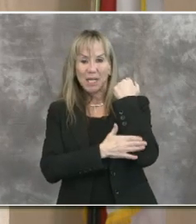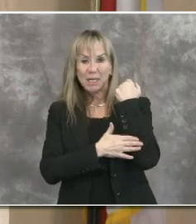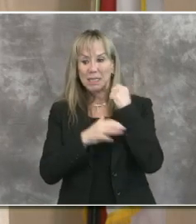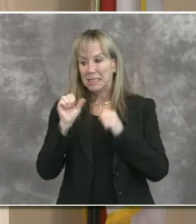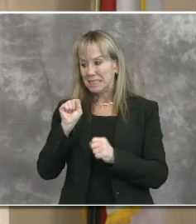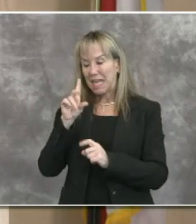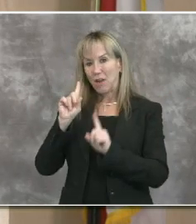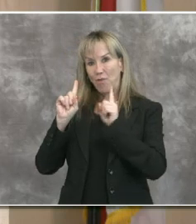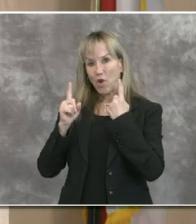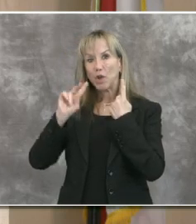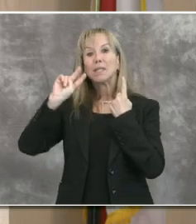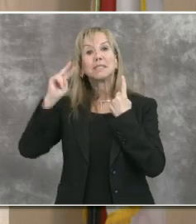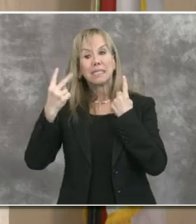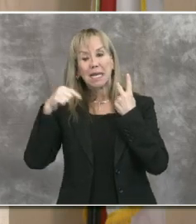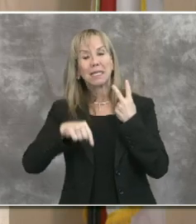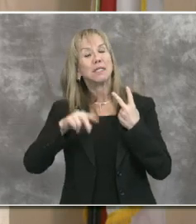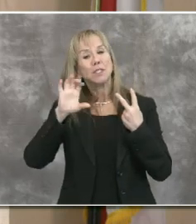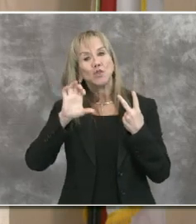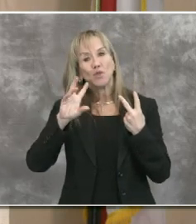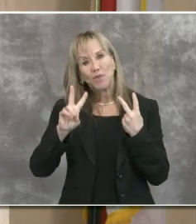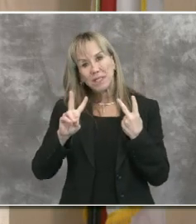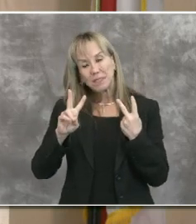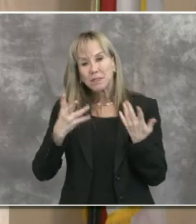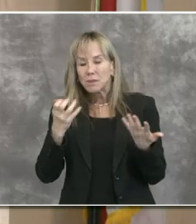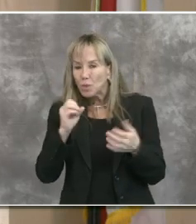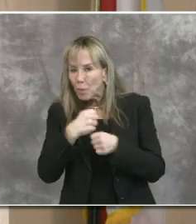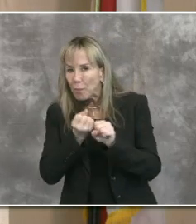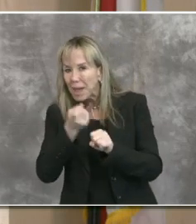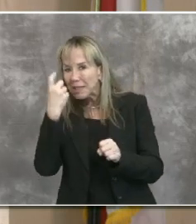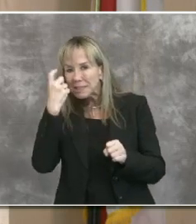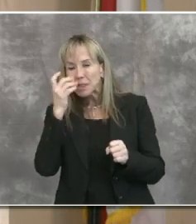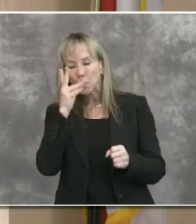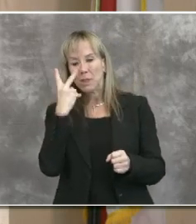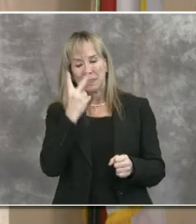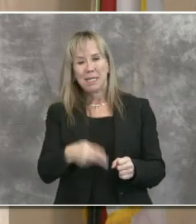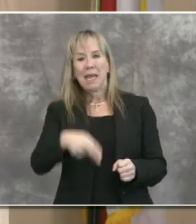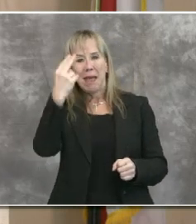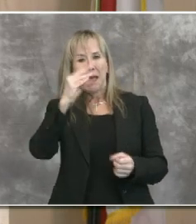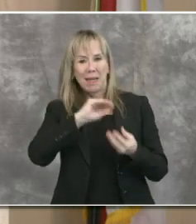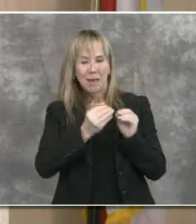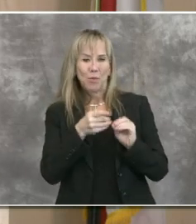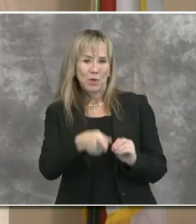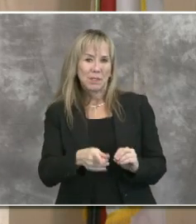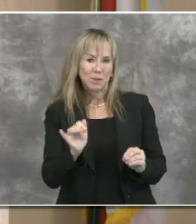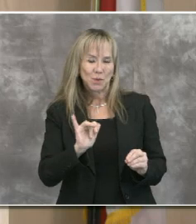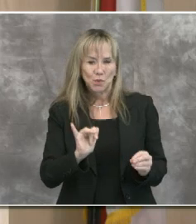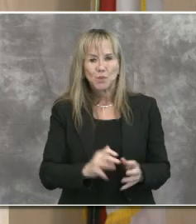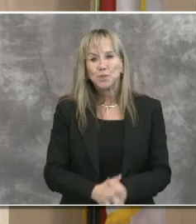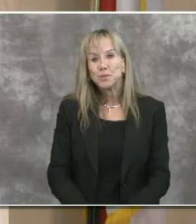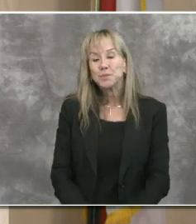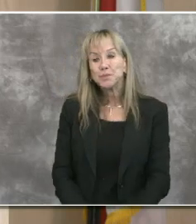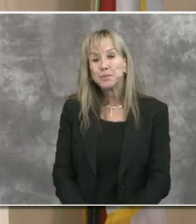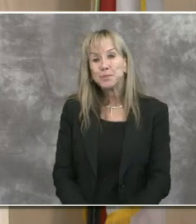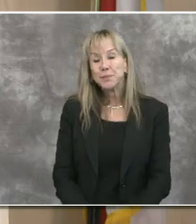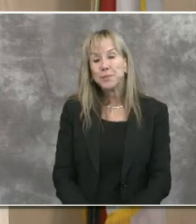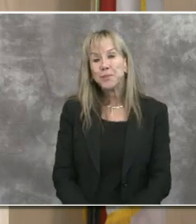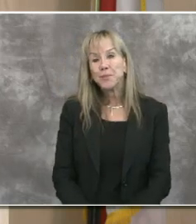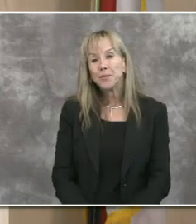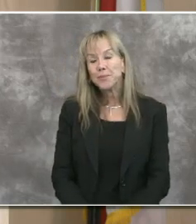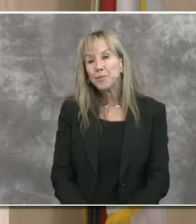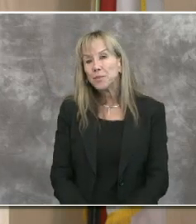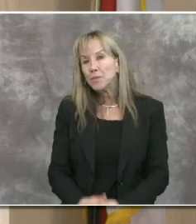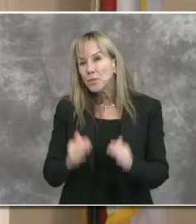San Diego. So it would make sense that we're going to see some higher numbers there. Okay, and this question